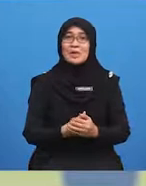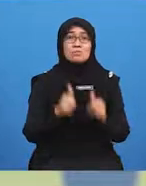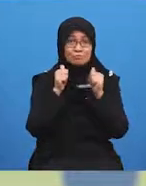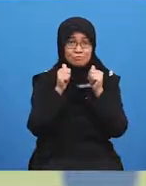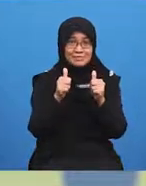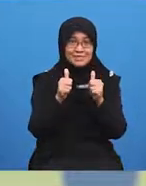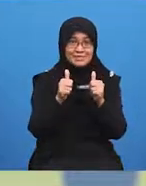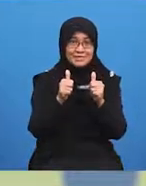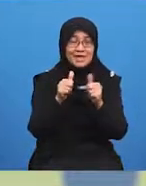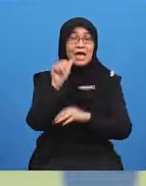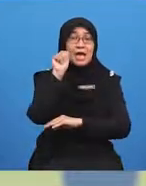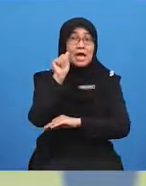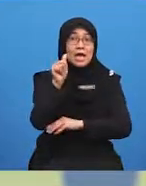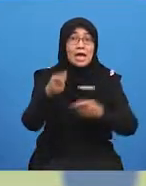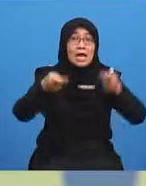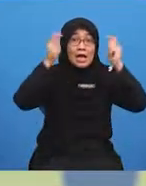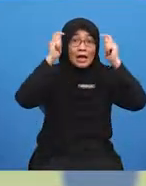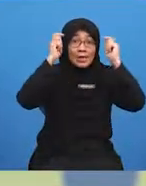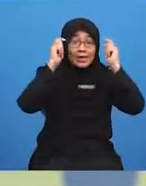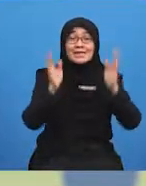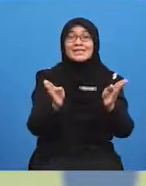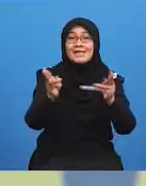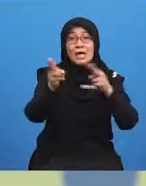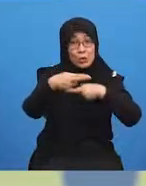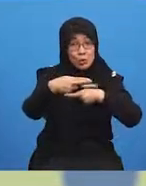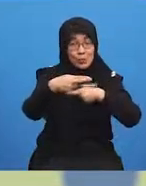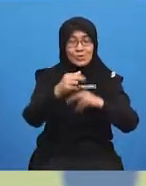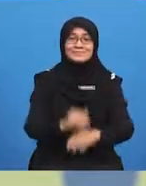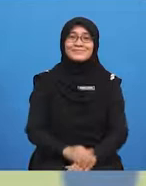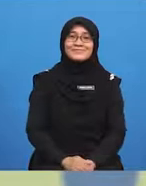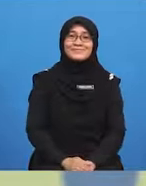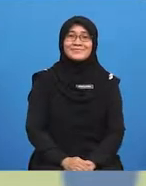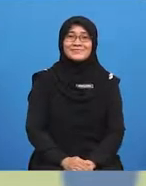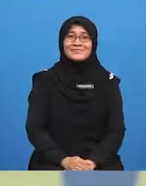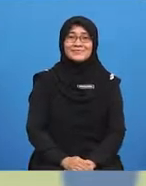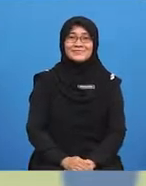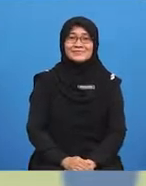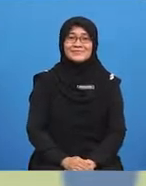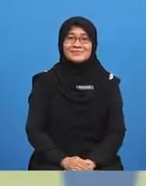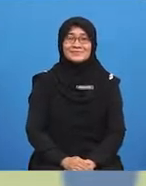Yes, it's a bathroom. Good. The next one is a...